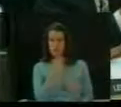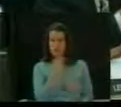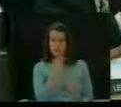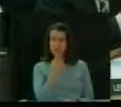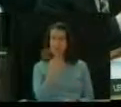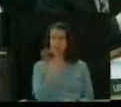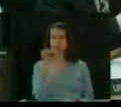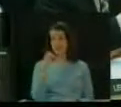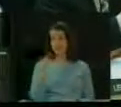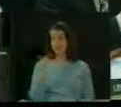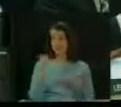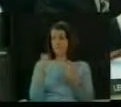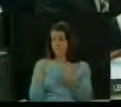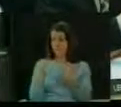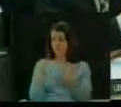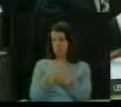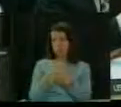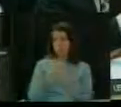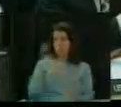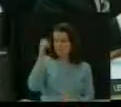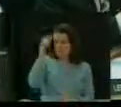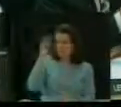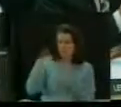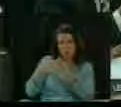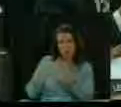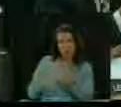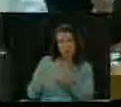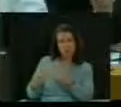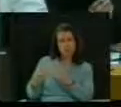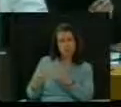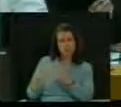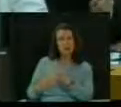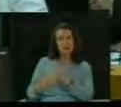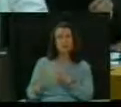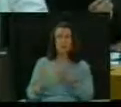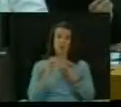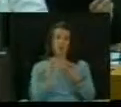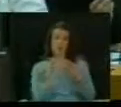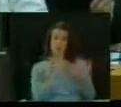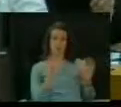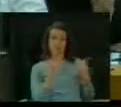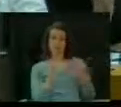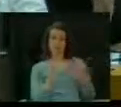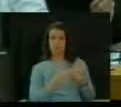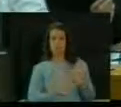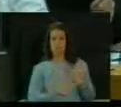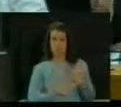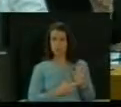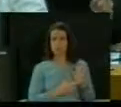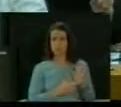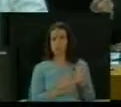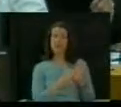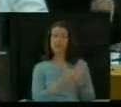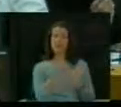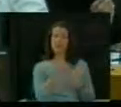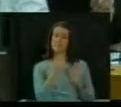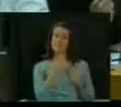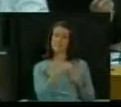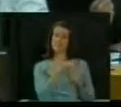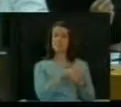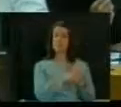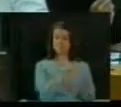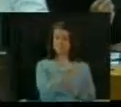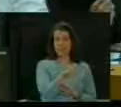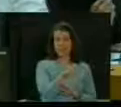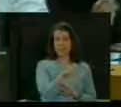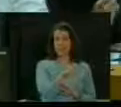if I'm going to play football, I want to know what the rules are. And so clarifying the rules is something that this policy needs and